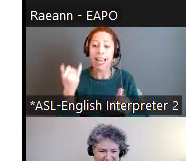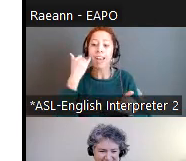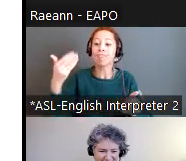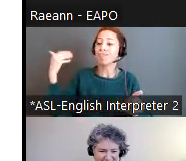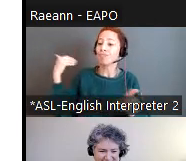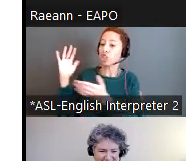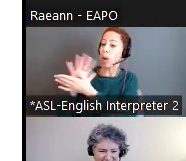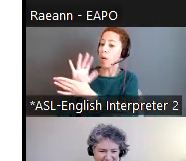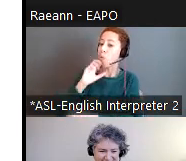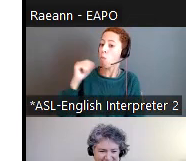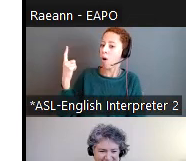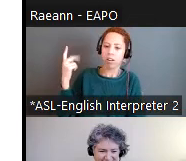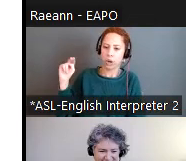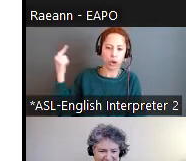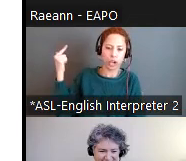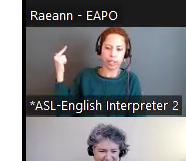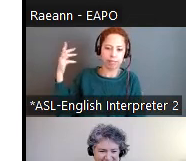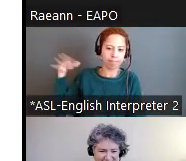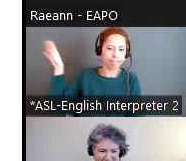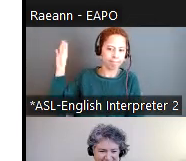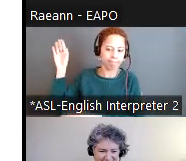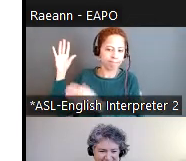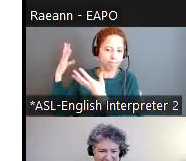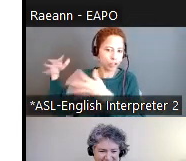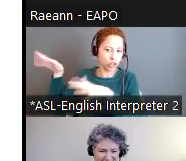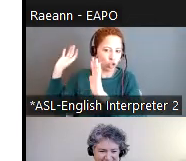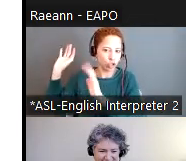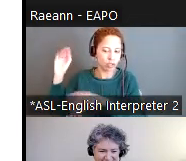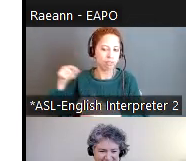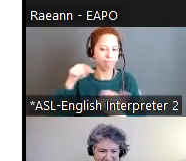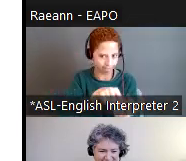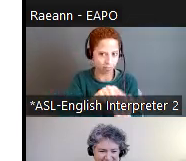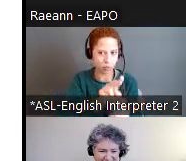in mind that test I mentioned at the beginning of whether or not you're capable of